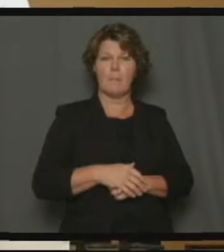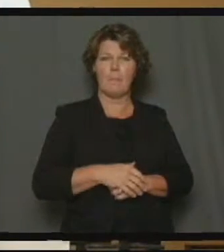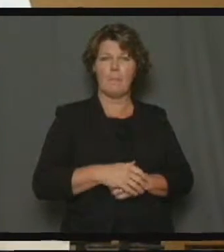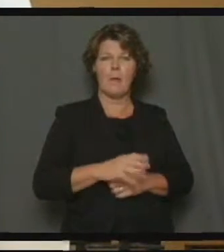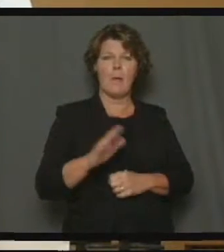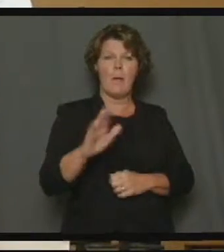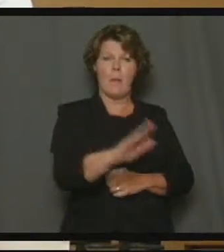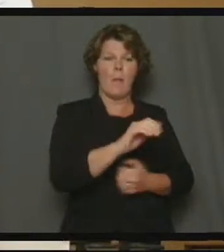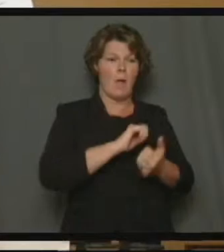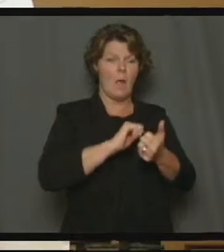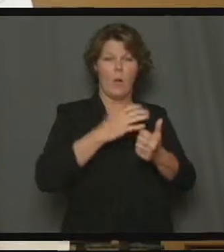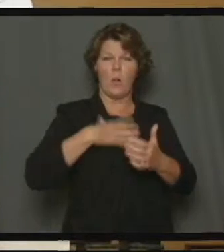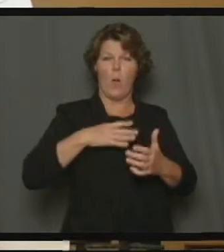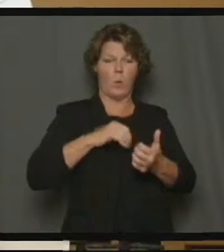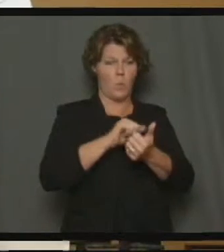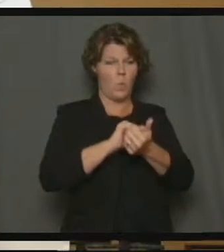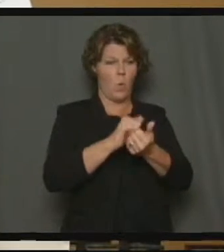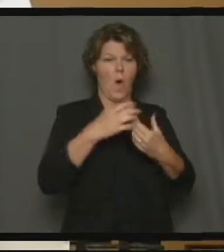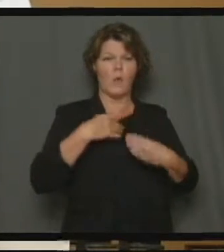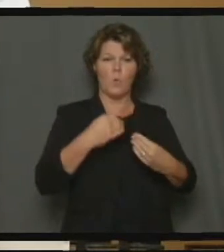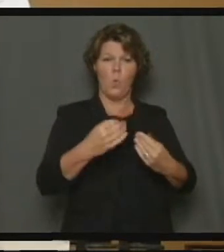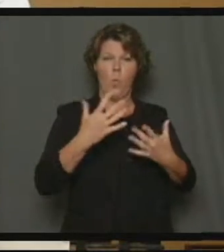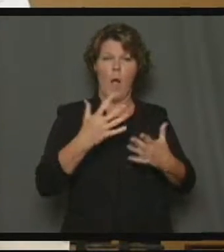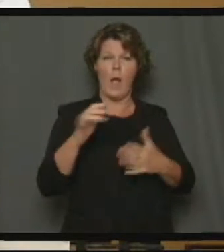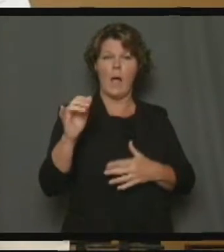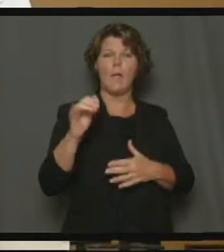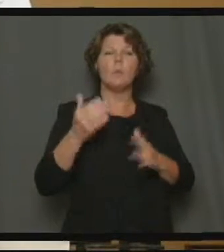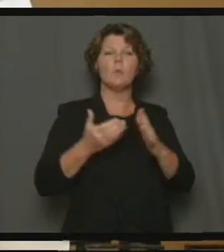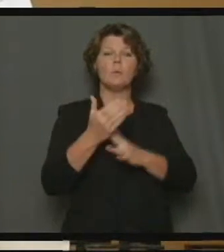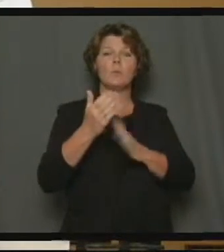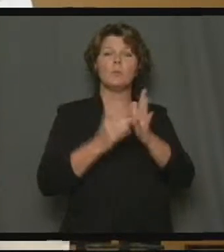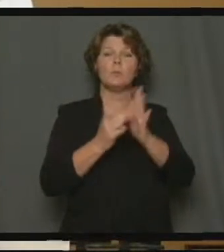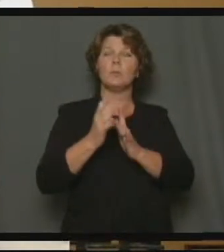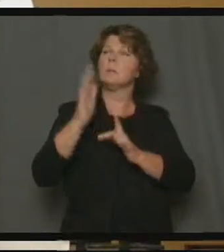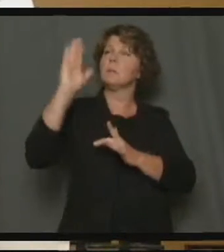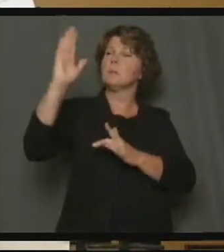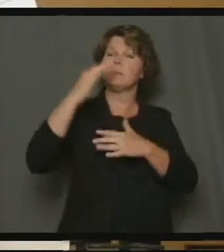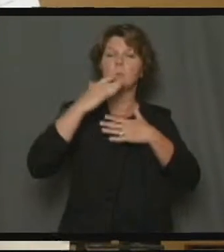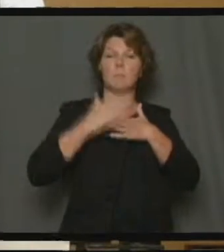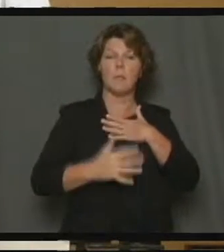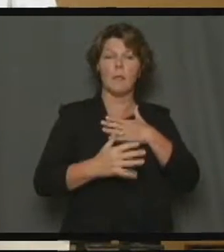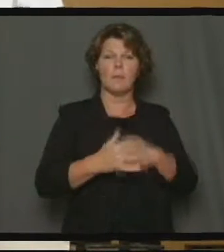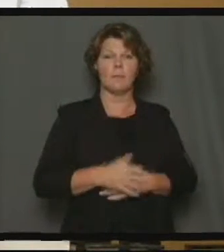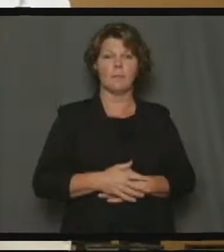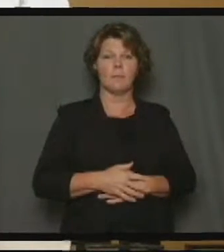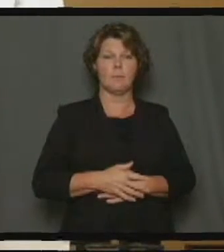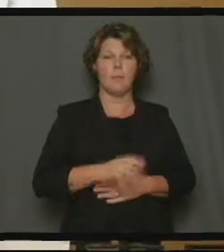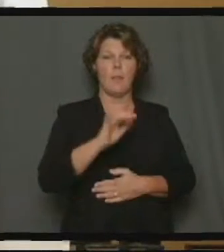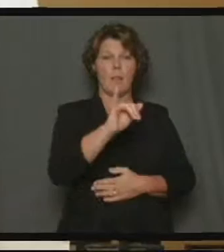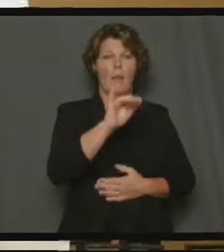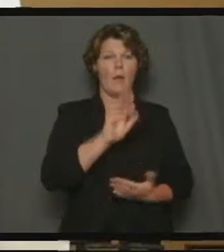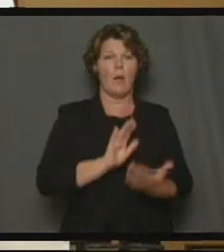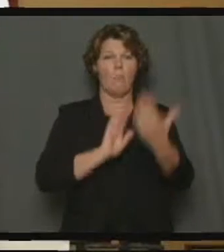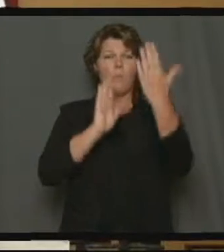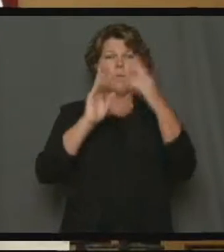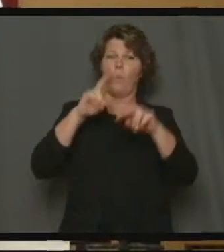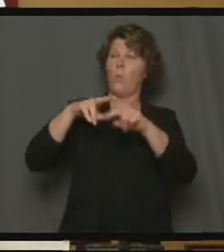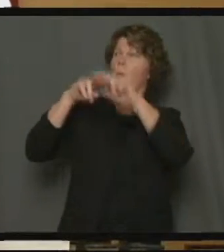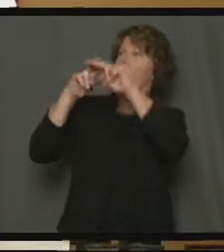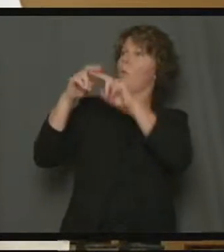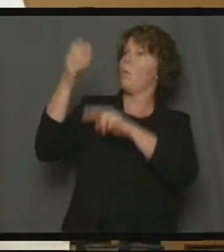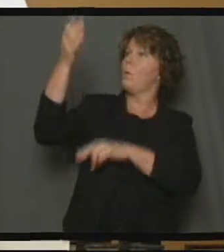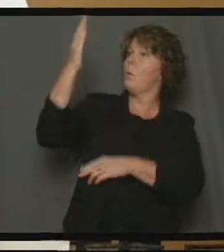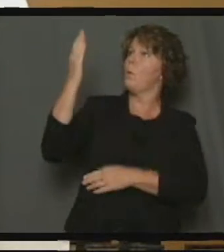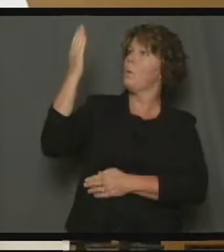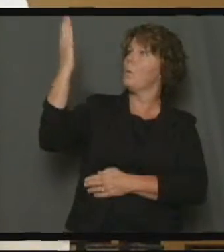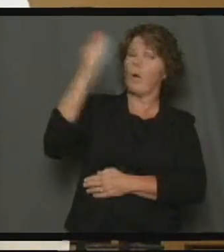washed their robes and made them white in the blood of the Lamb. Therefore, they are before the throne of God and